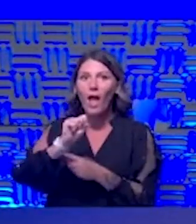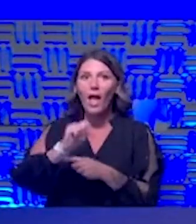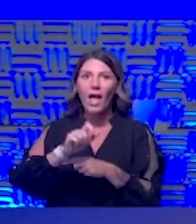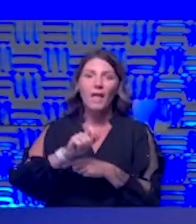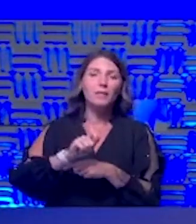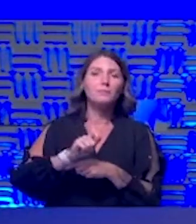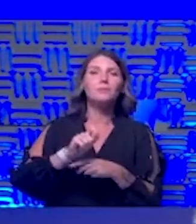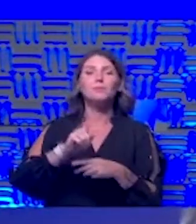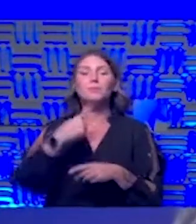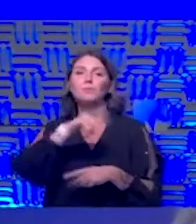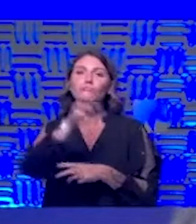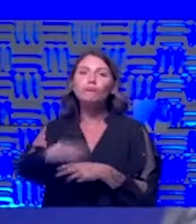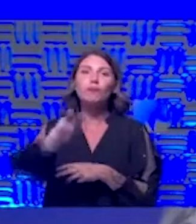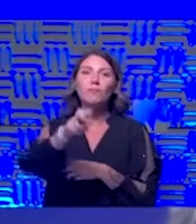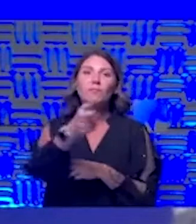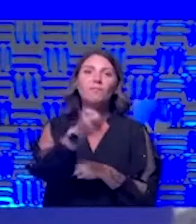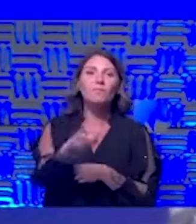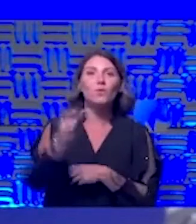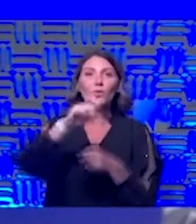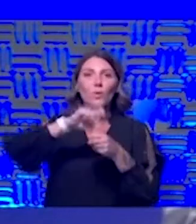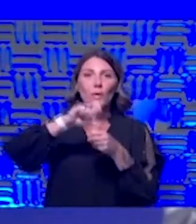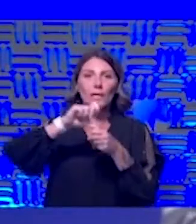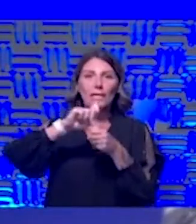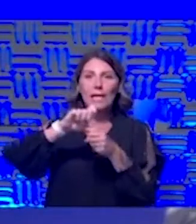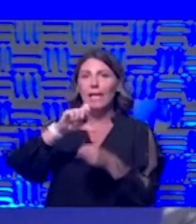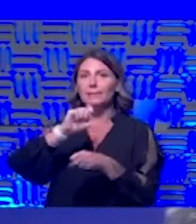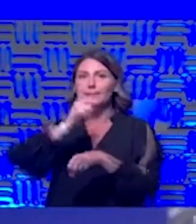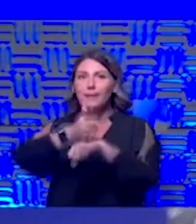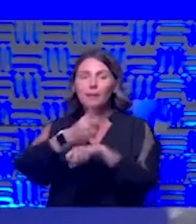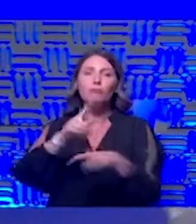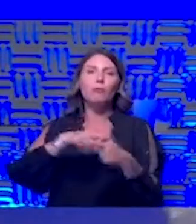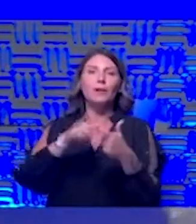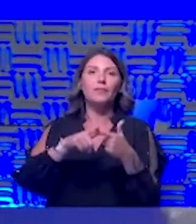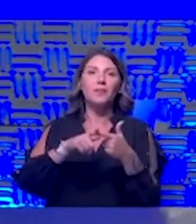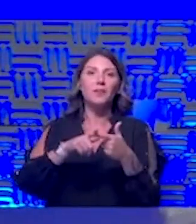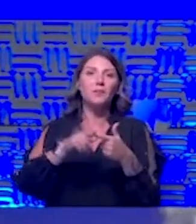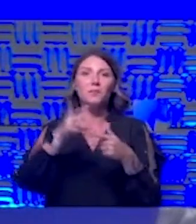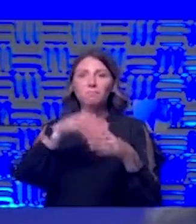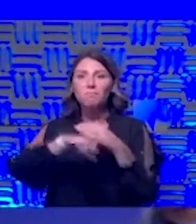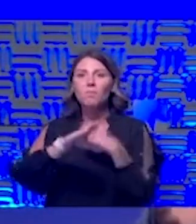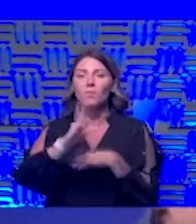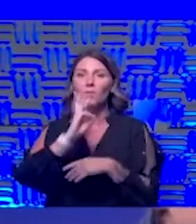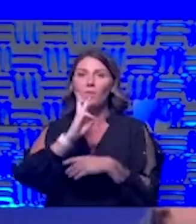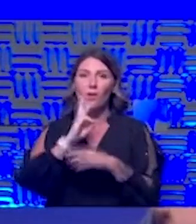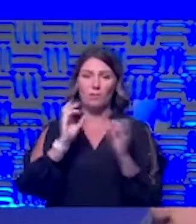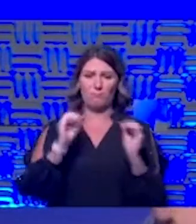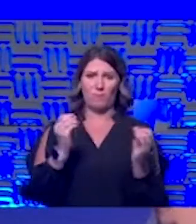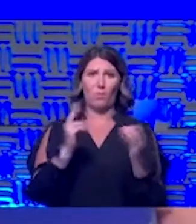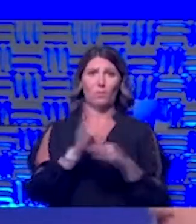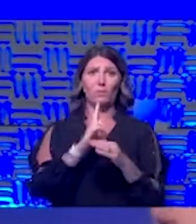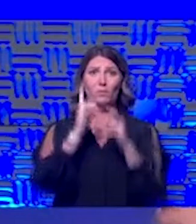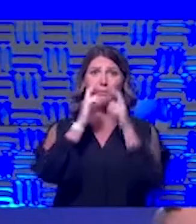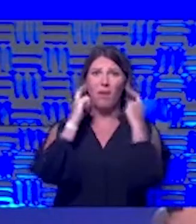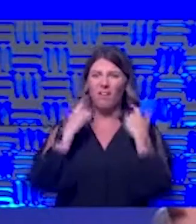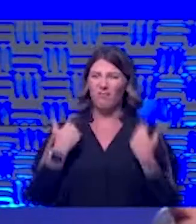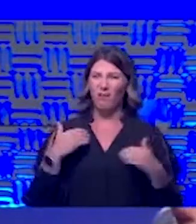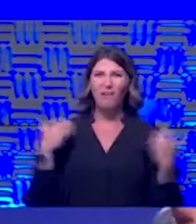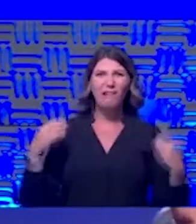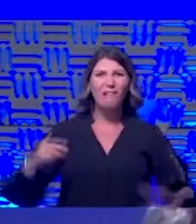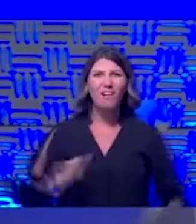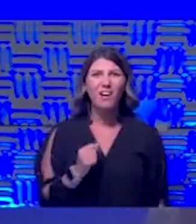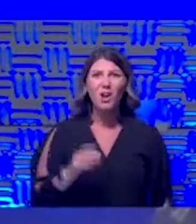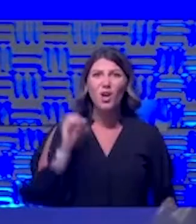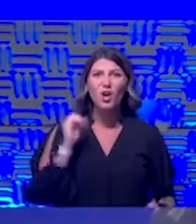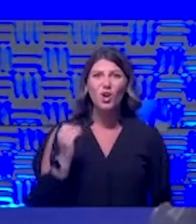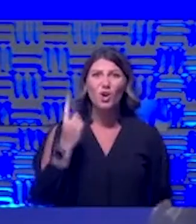down. We went to a couple of gas stations. You get out, you fill up your car, you go in to get some water or something, and nobody's wearing a mask. And I'm like, gosh, nobody's wearing a